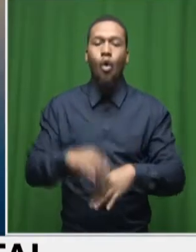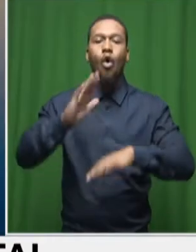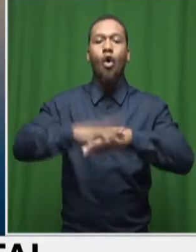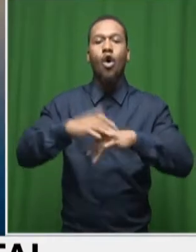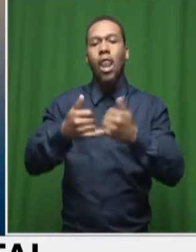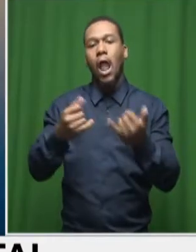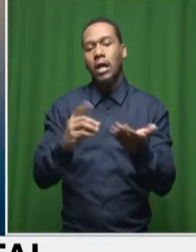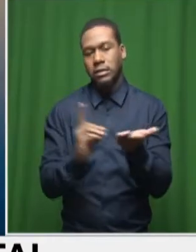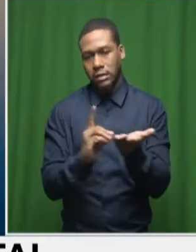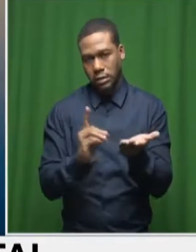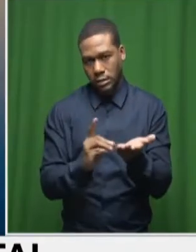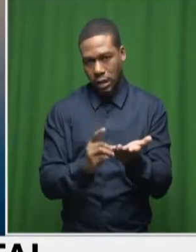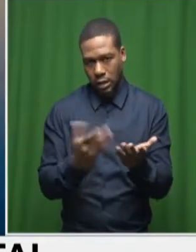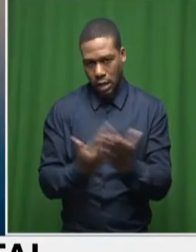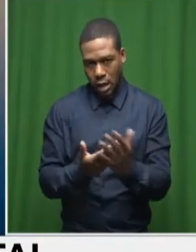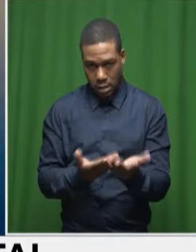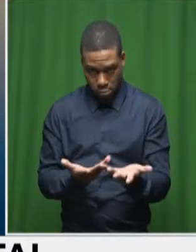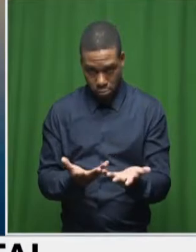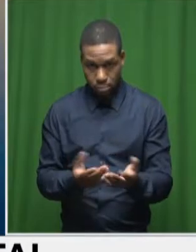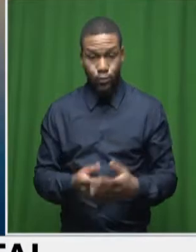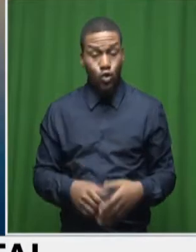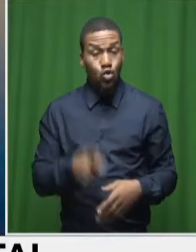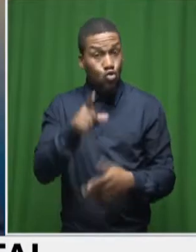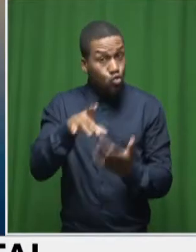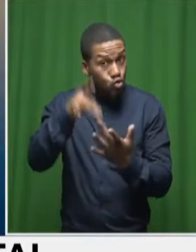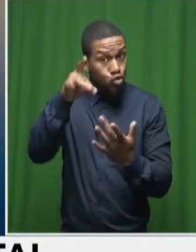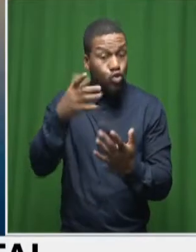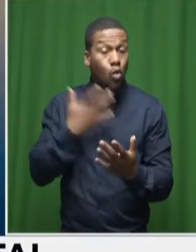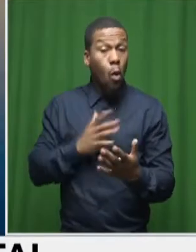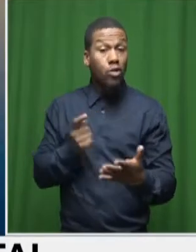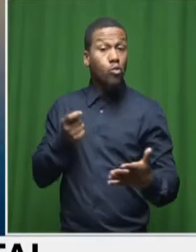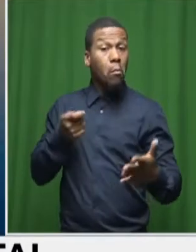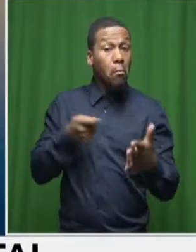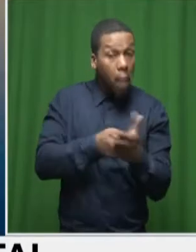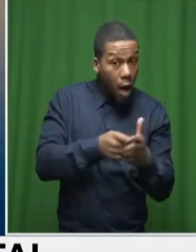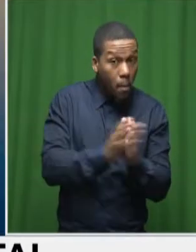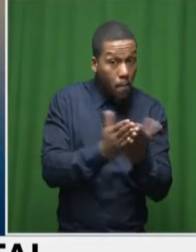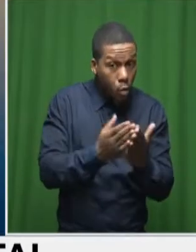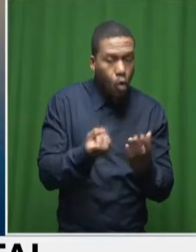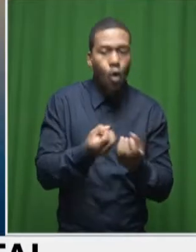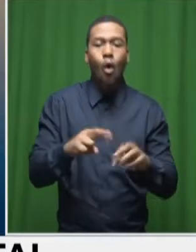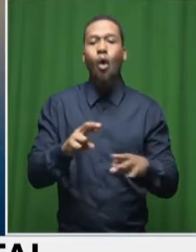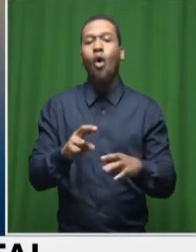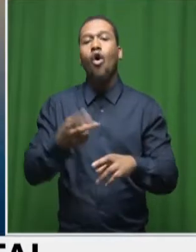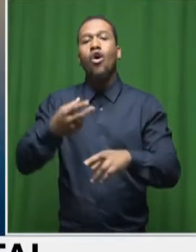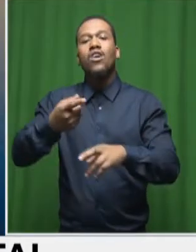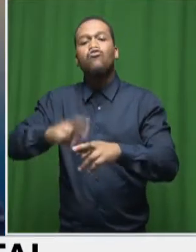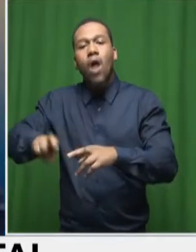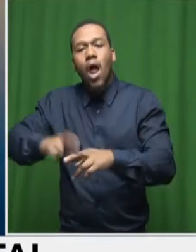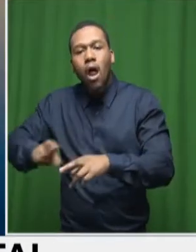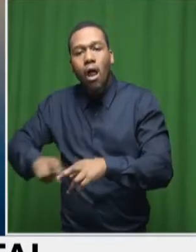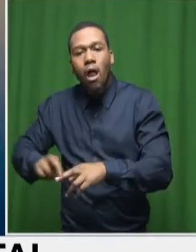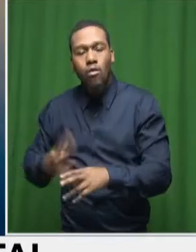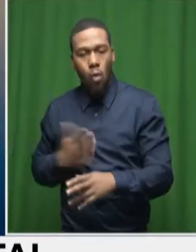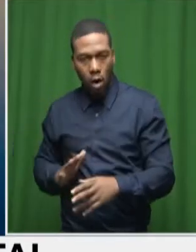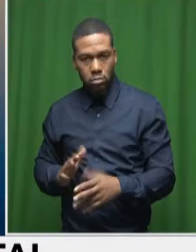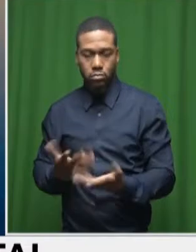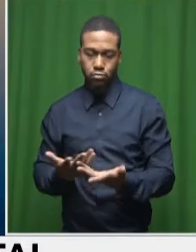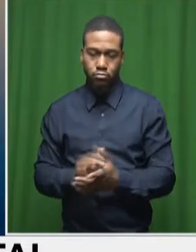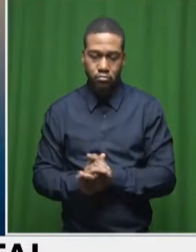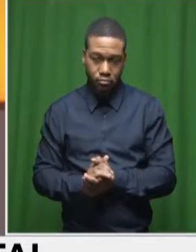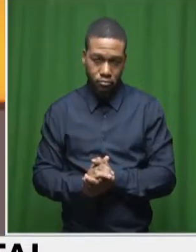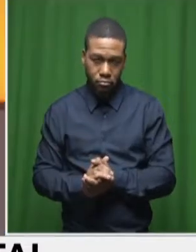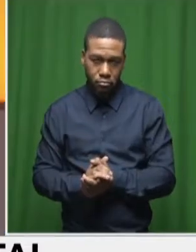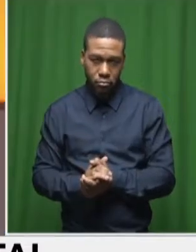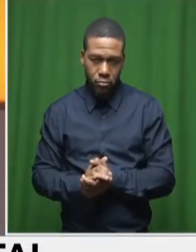to choose whether you want to buy and own a book, or if you want to rent it for a limited period and therefore only pay for the time that you want to use it. Right.